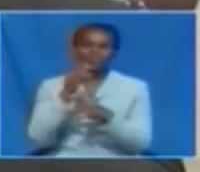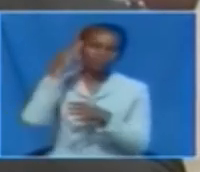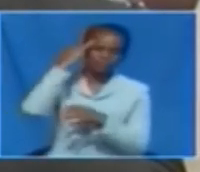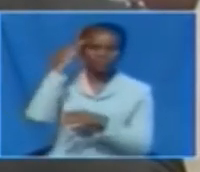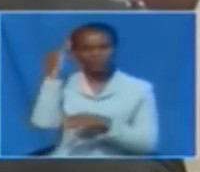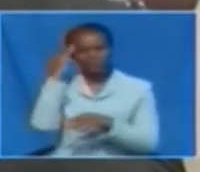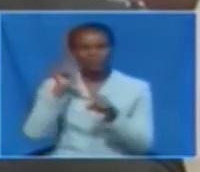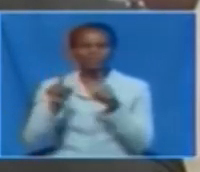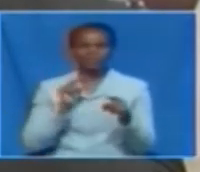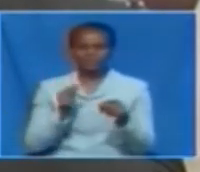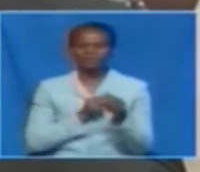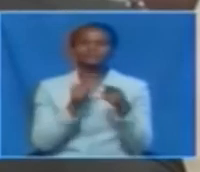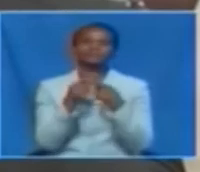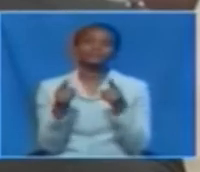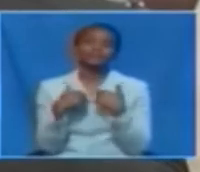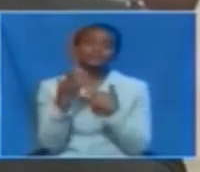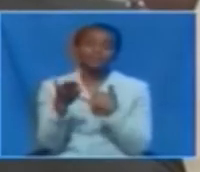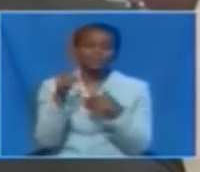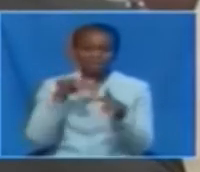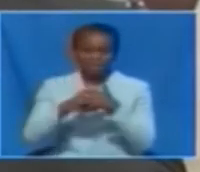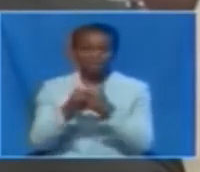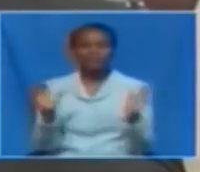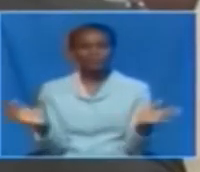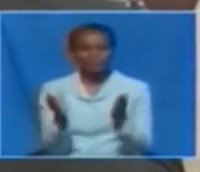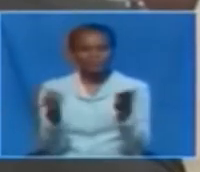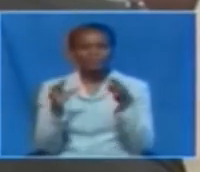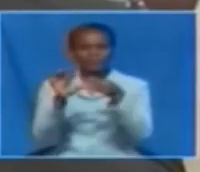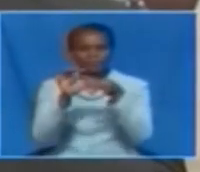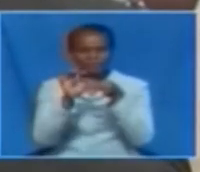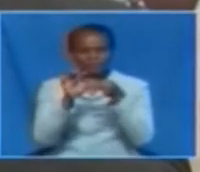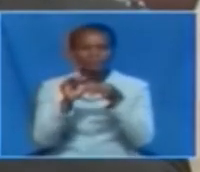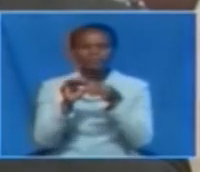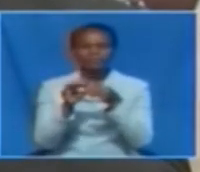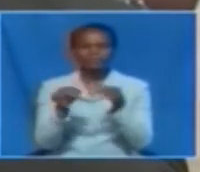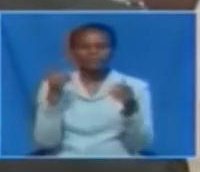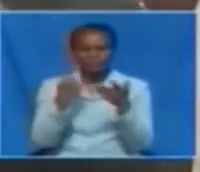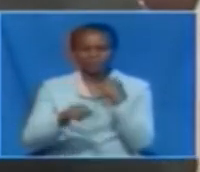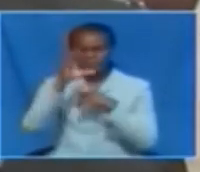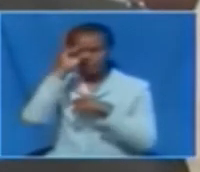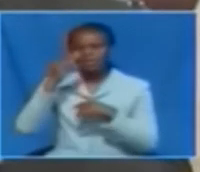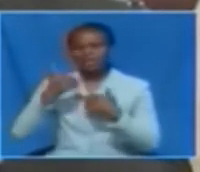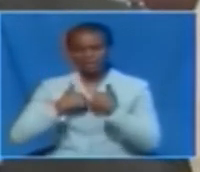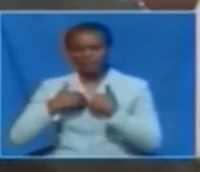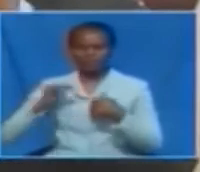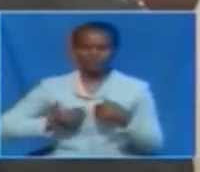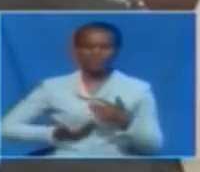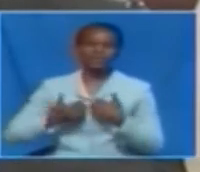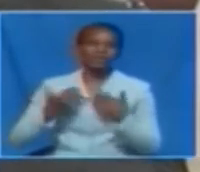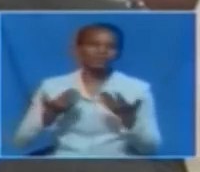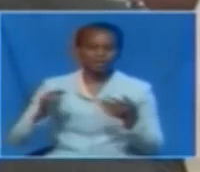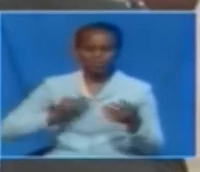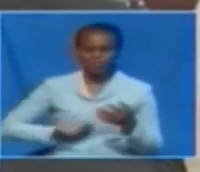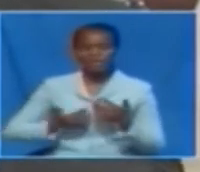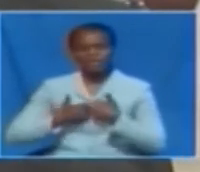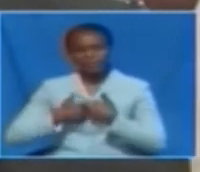It's actually our differences that promote our need for unity. What a man has, a woman doesn't have. What a woman has, the